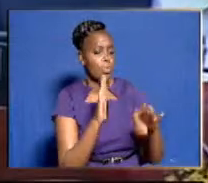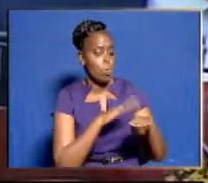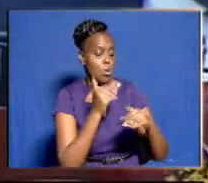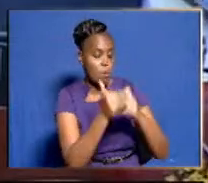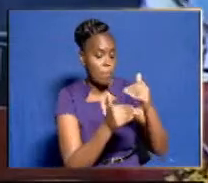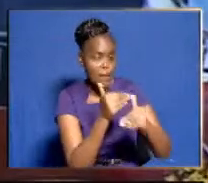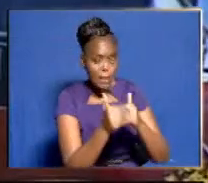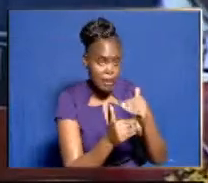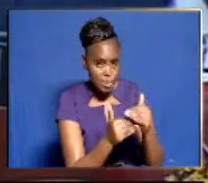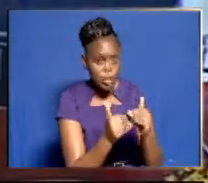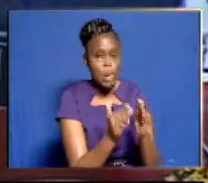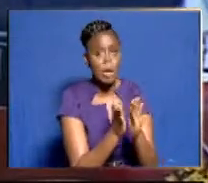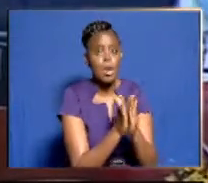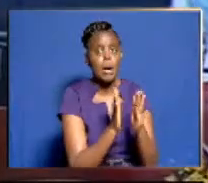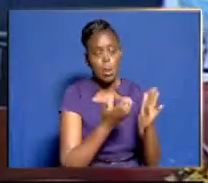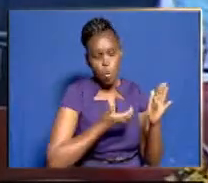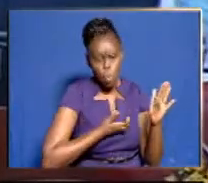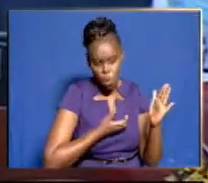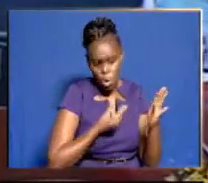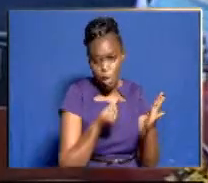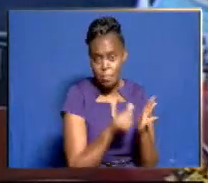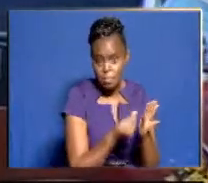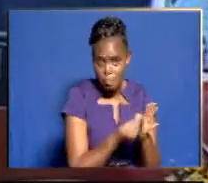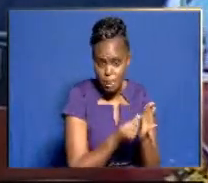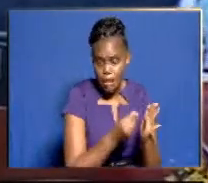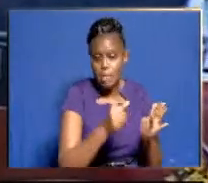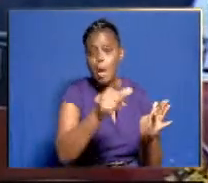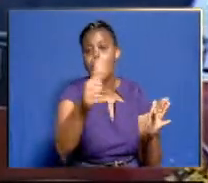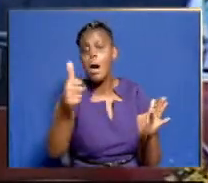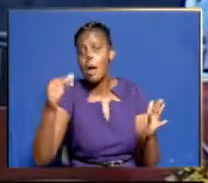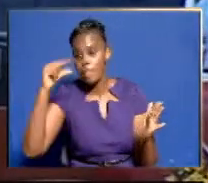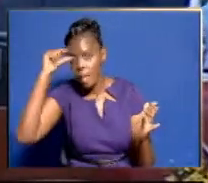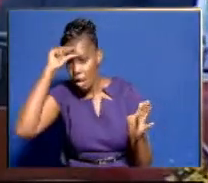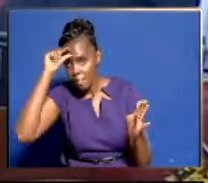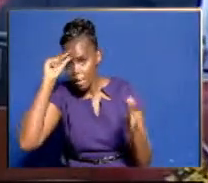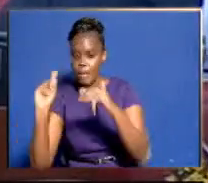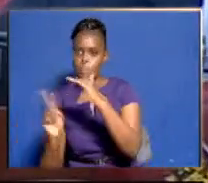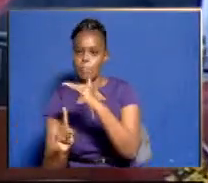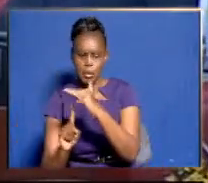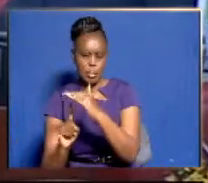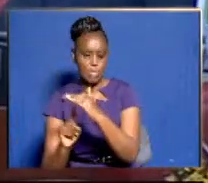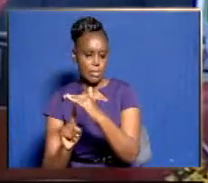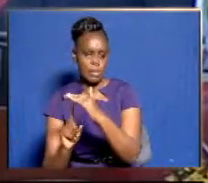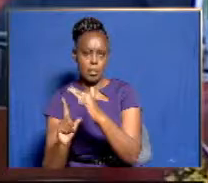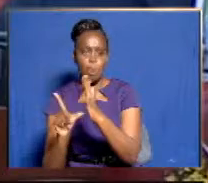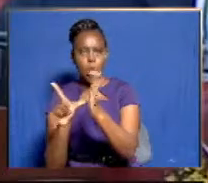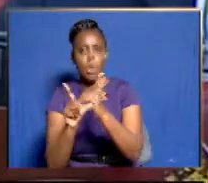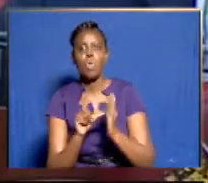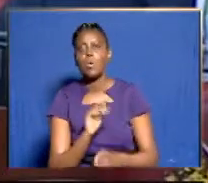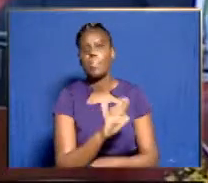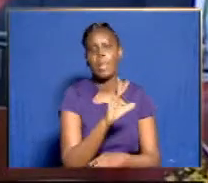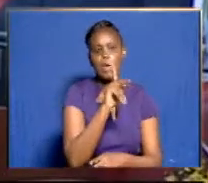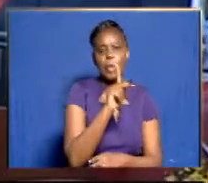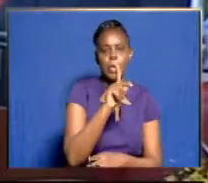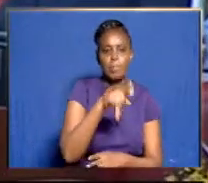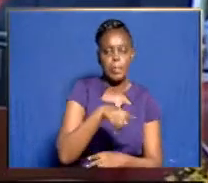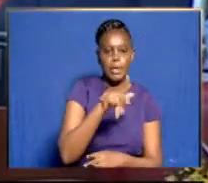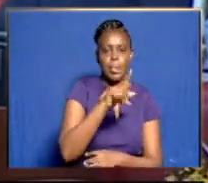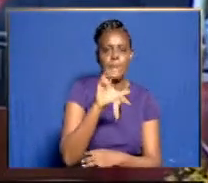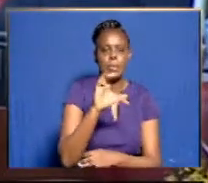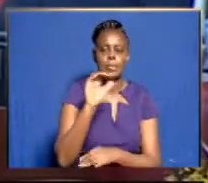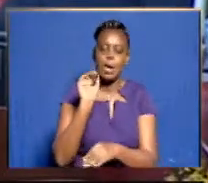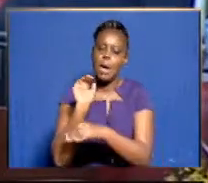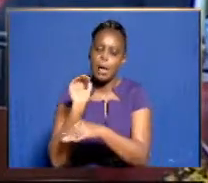operations, and they are owed money by other government ministries. Mr. Speaker, we are requesting the